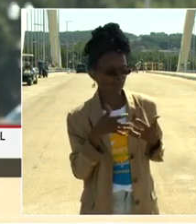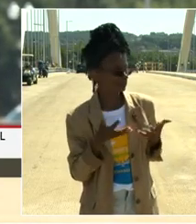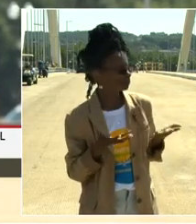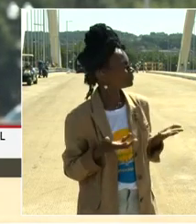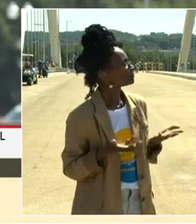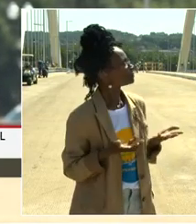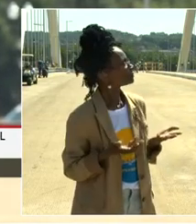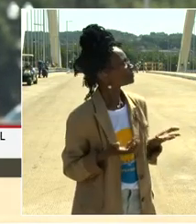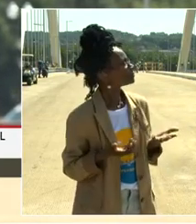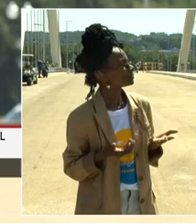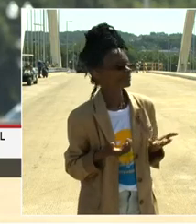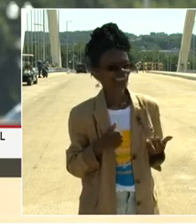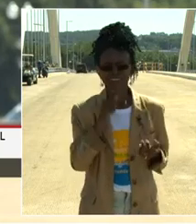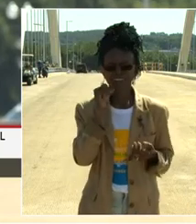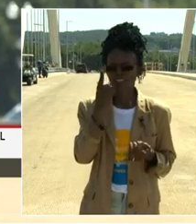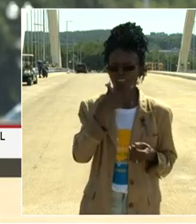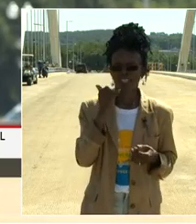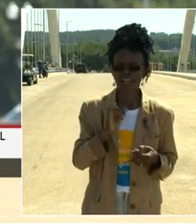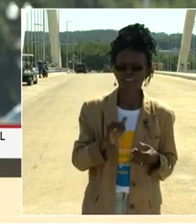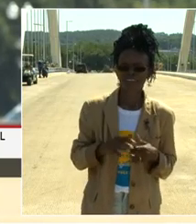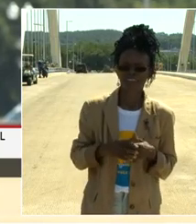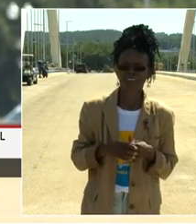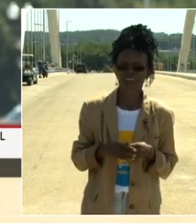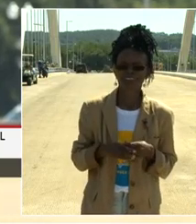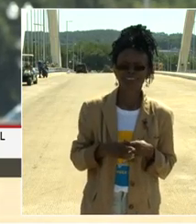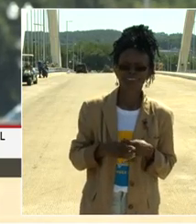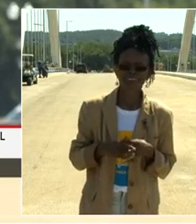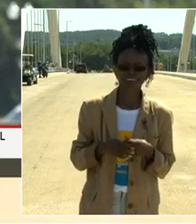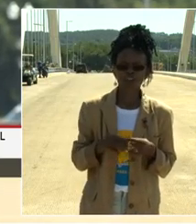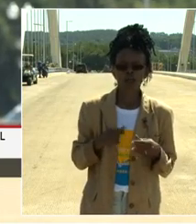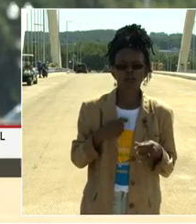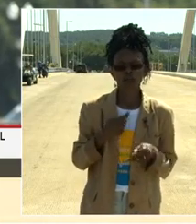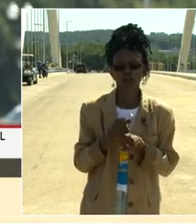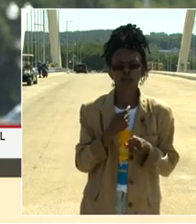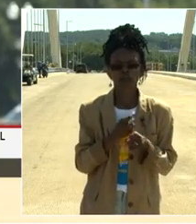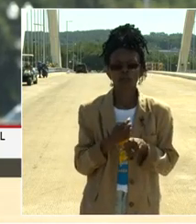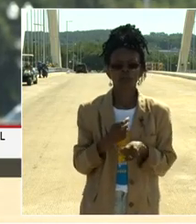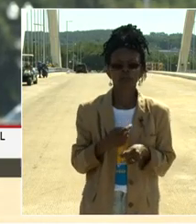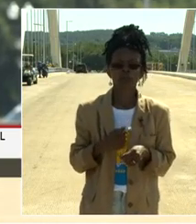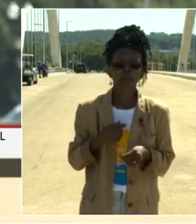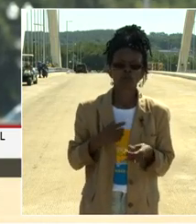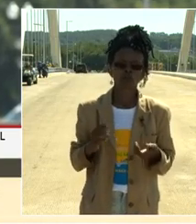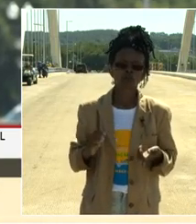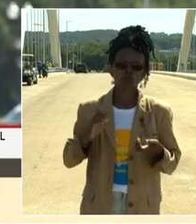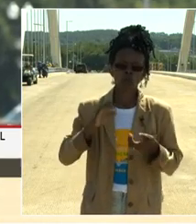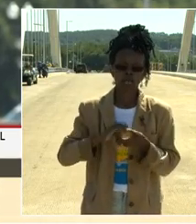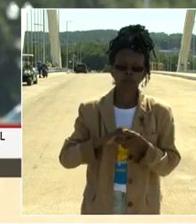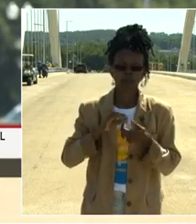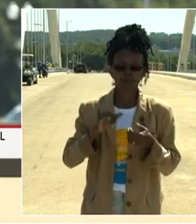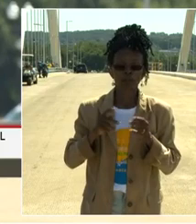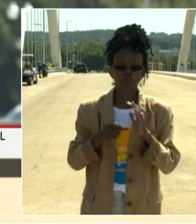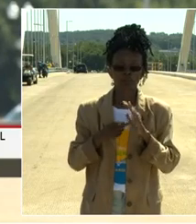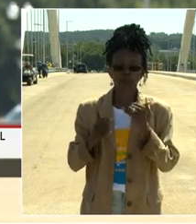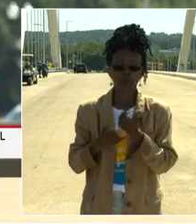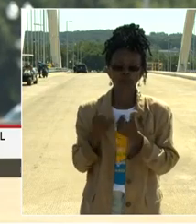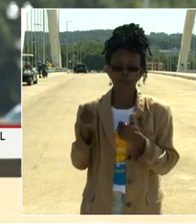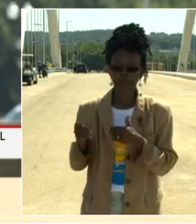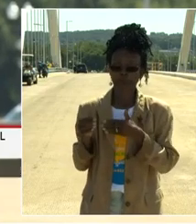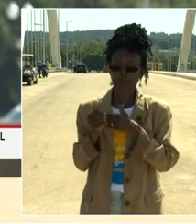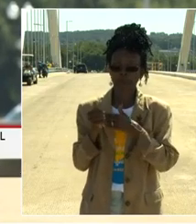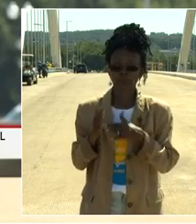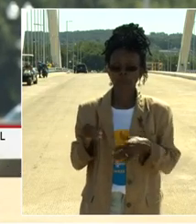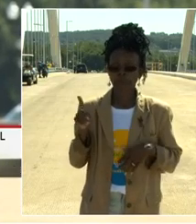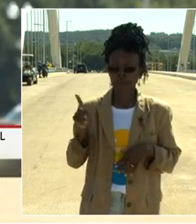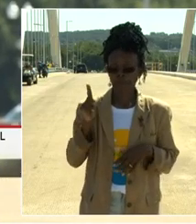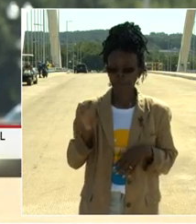This is a joint project of the leaders of the District of Columbia, Mayor Anthony Jones, and the subsequent mayors like Mayor